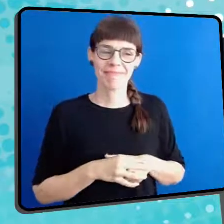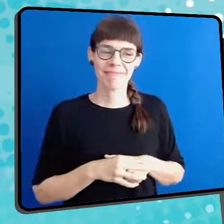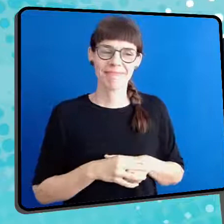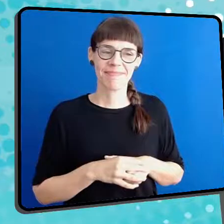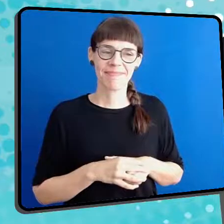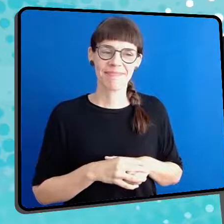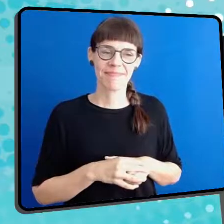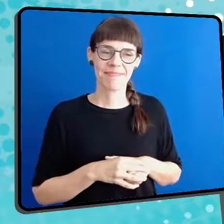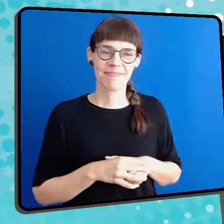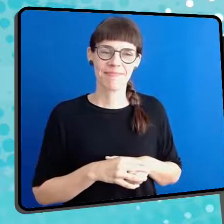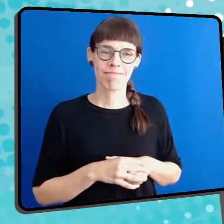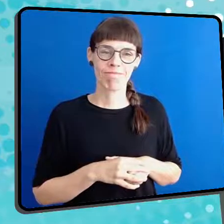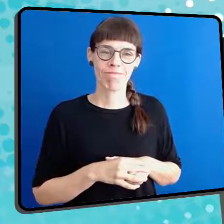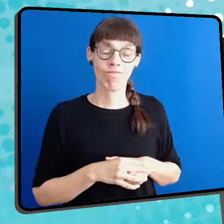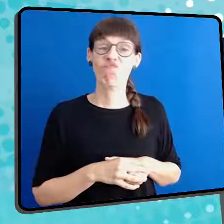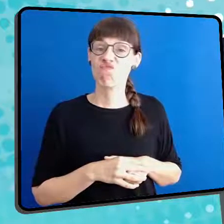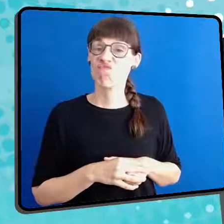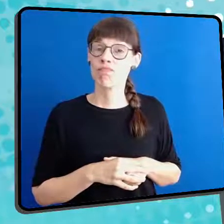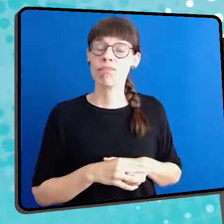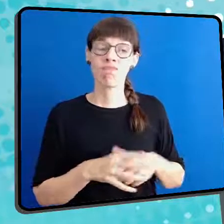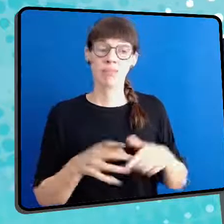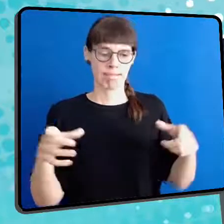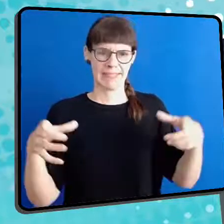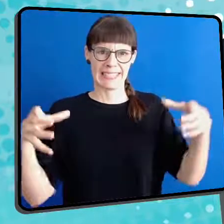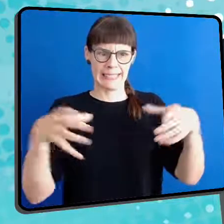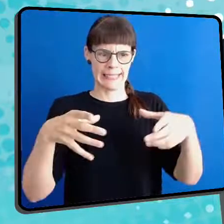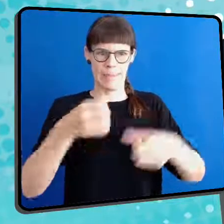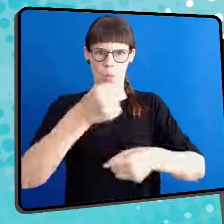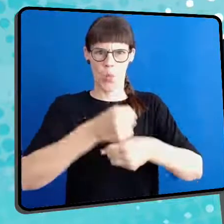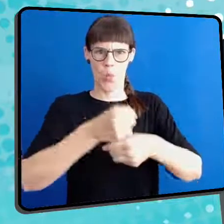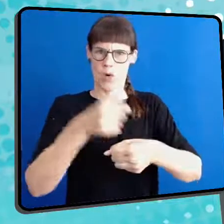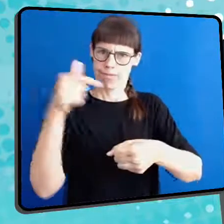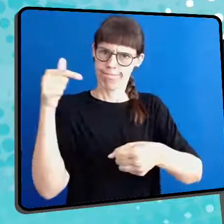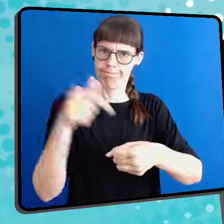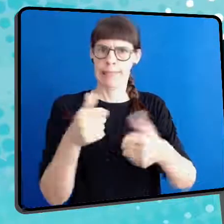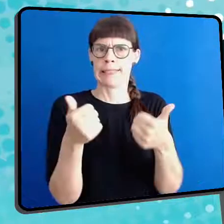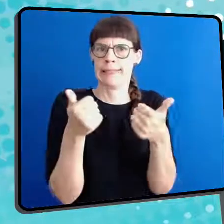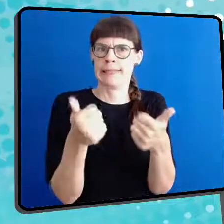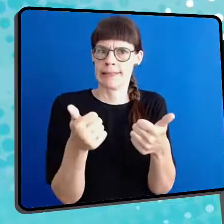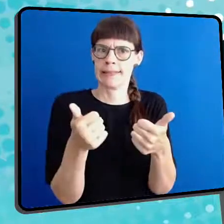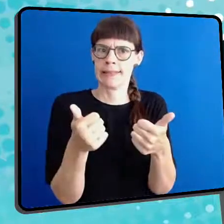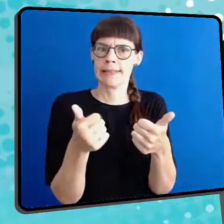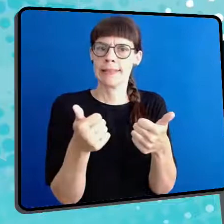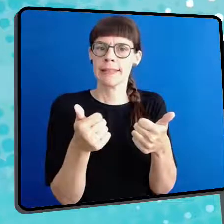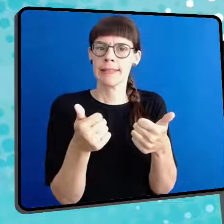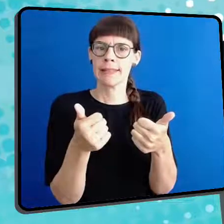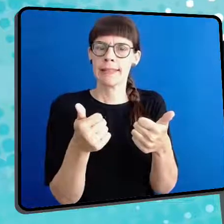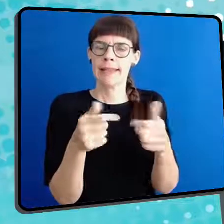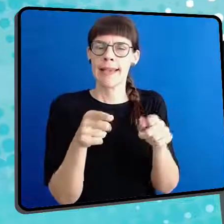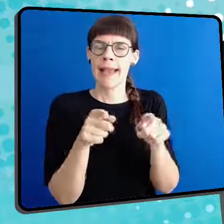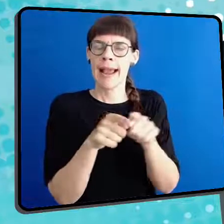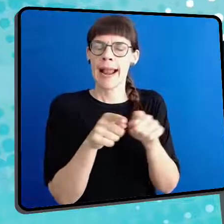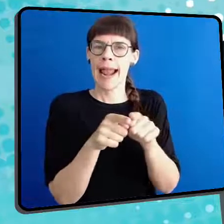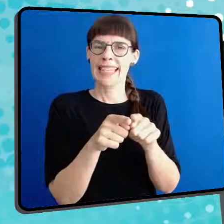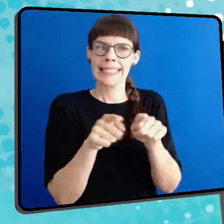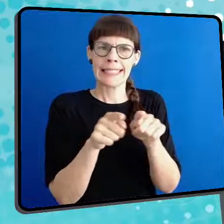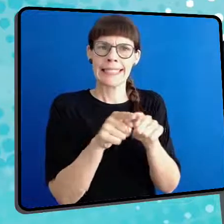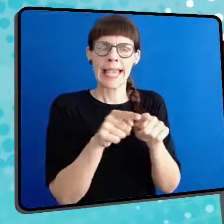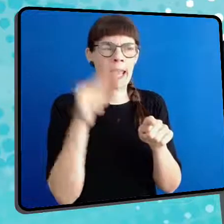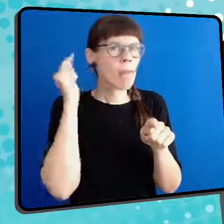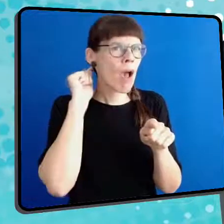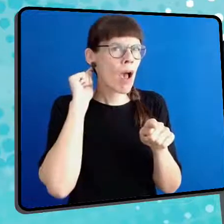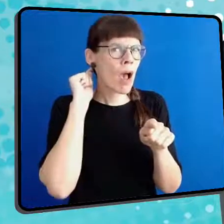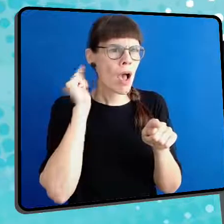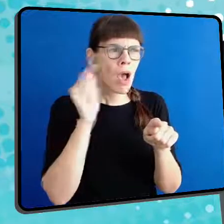Yeah, and I think that's what makes teamwork also nice, that you have a little bit of that same tick in you, but you sometimes look at